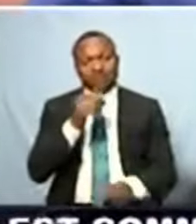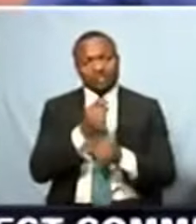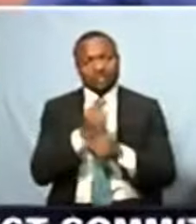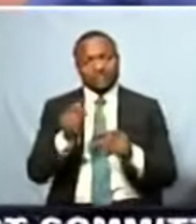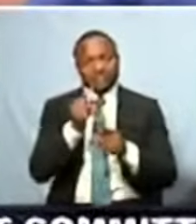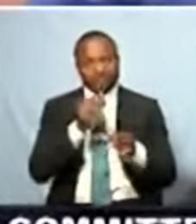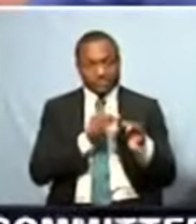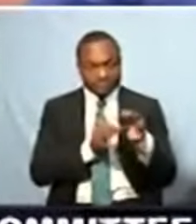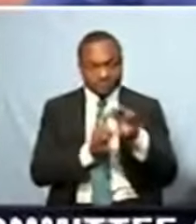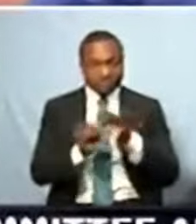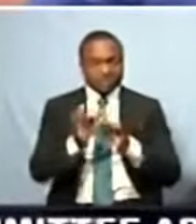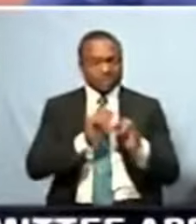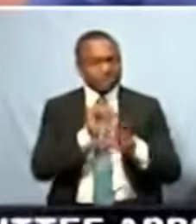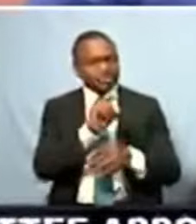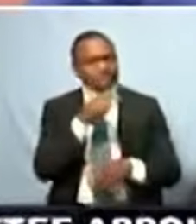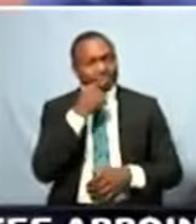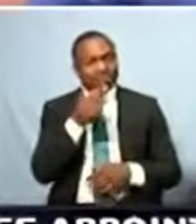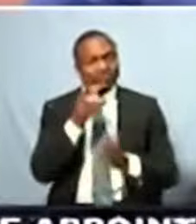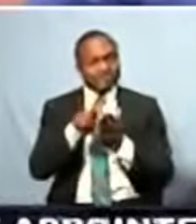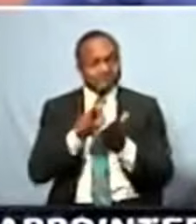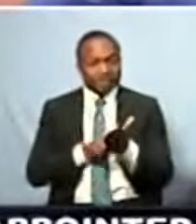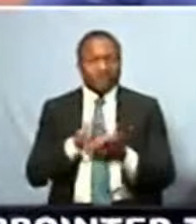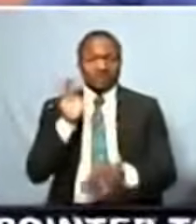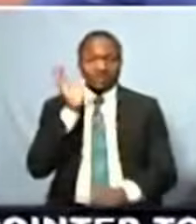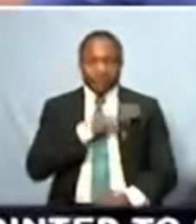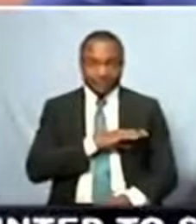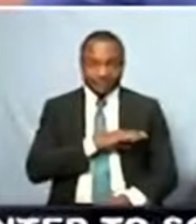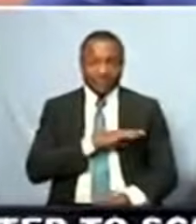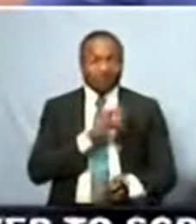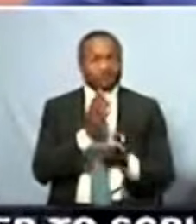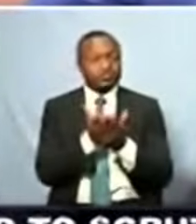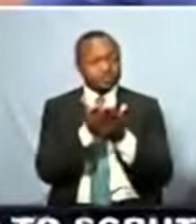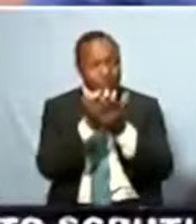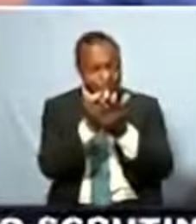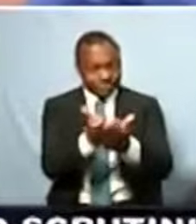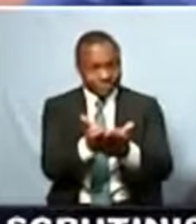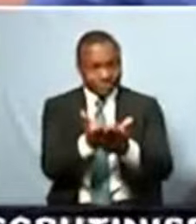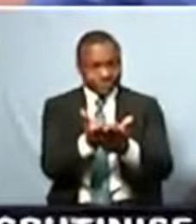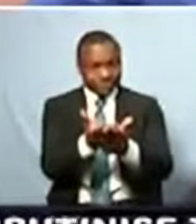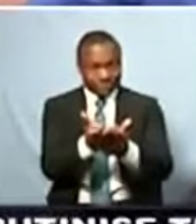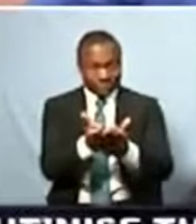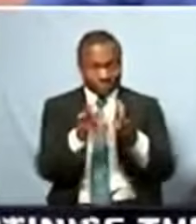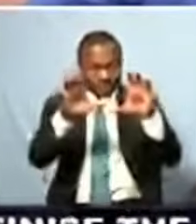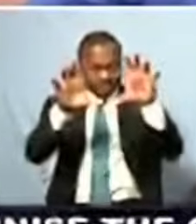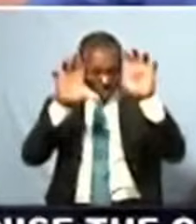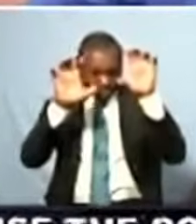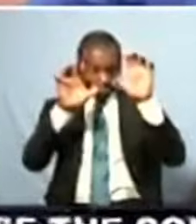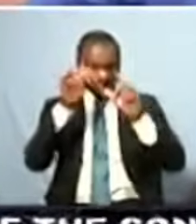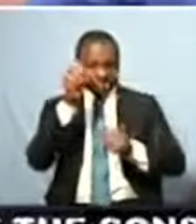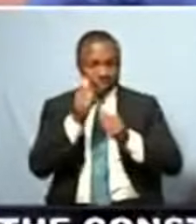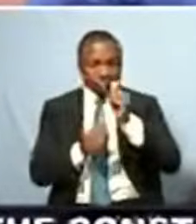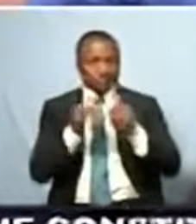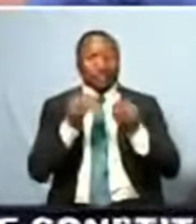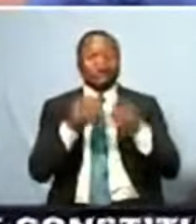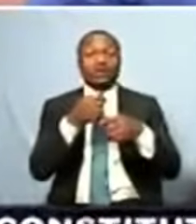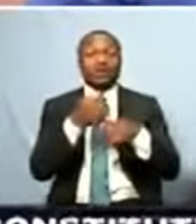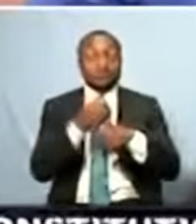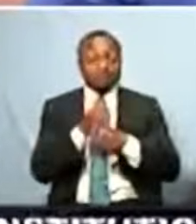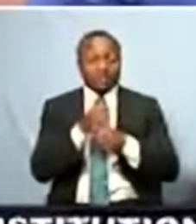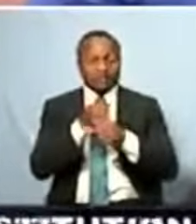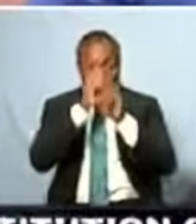clarification purpose, you said that a report was done and presented to the Executive, of which the informed decision